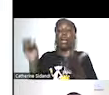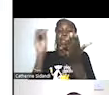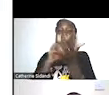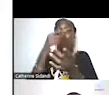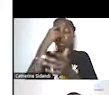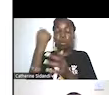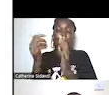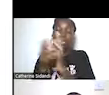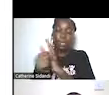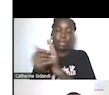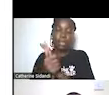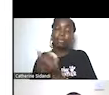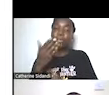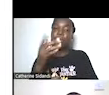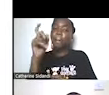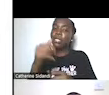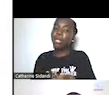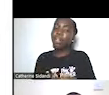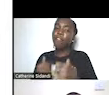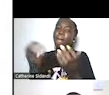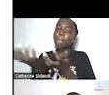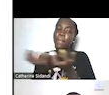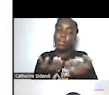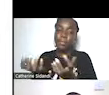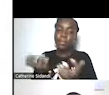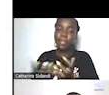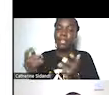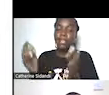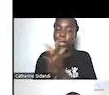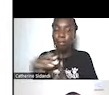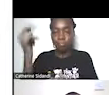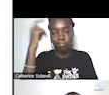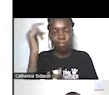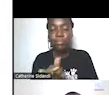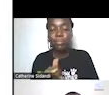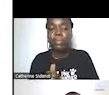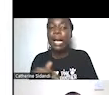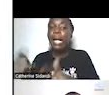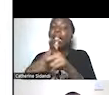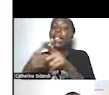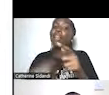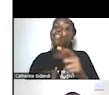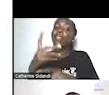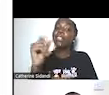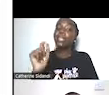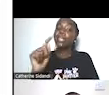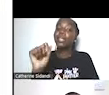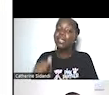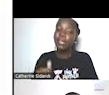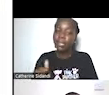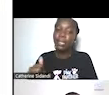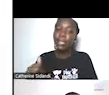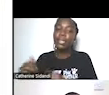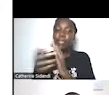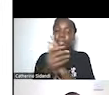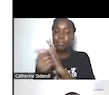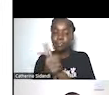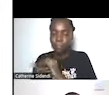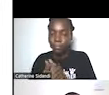need to have a business kind of mindset. Then the data literacy. So we're talking about, do you know